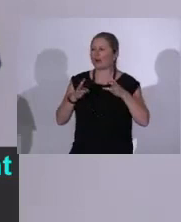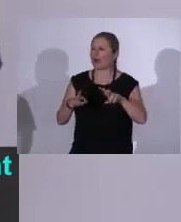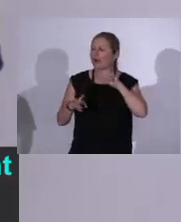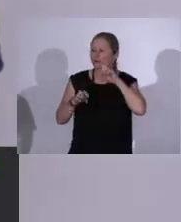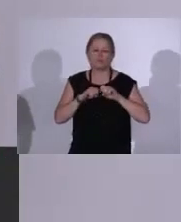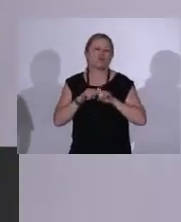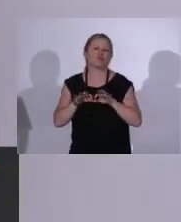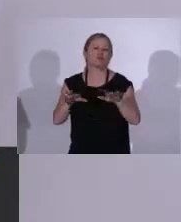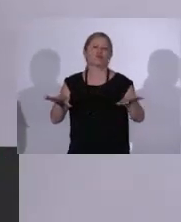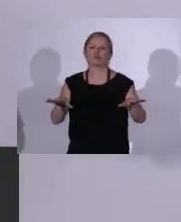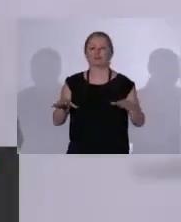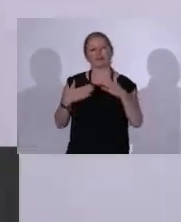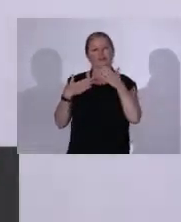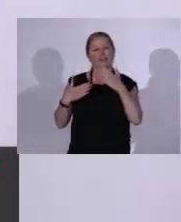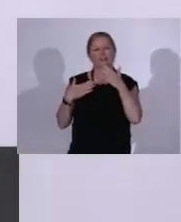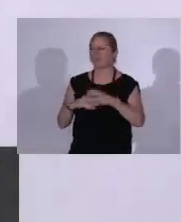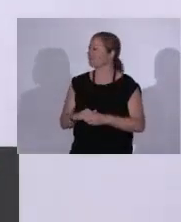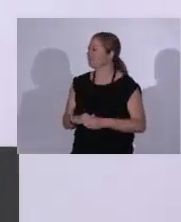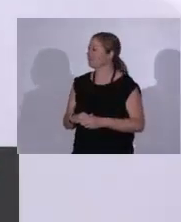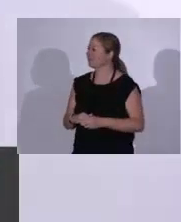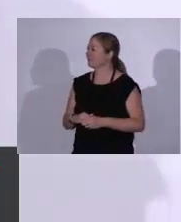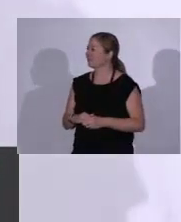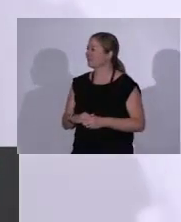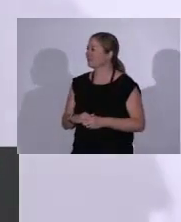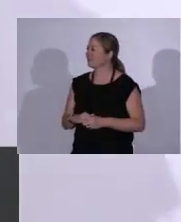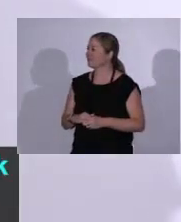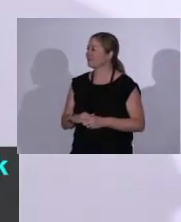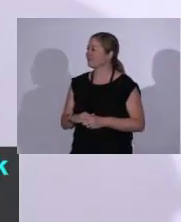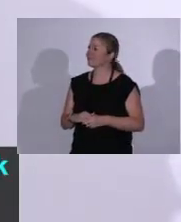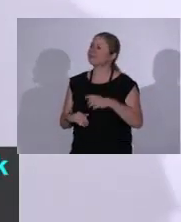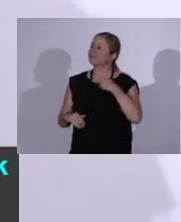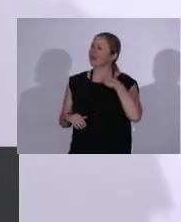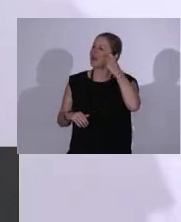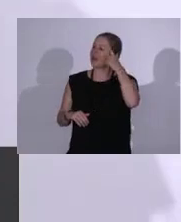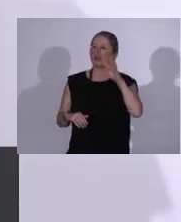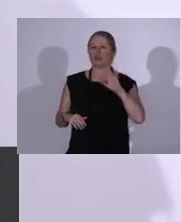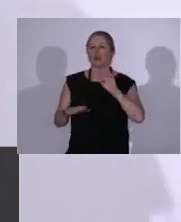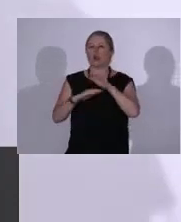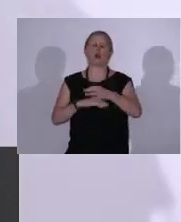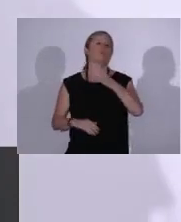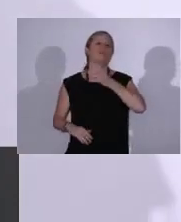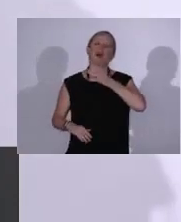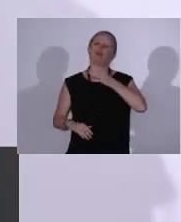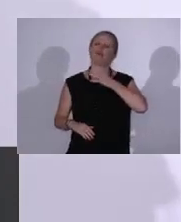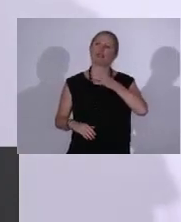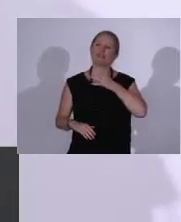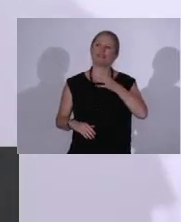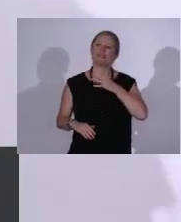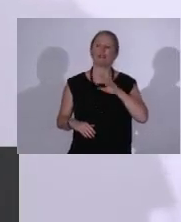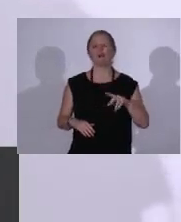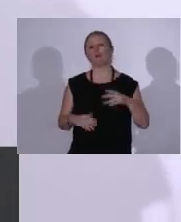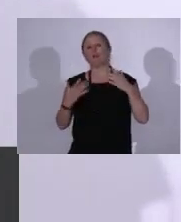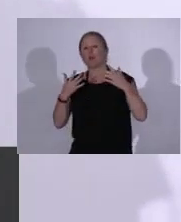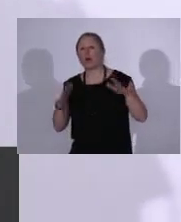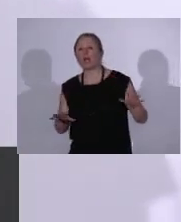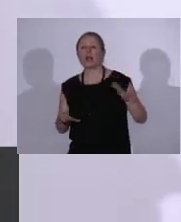it has. So thank you. I think just in terms of risk and mitigation as well, I think for anyone that